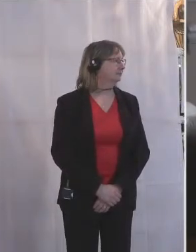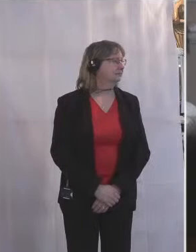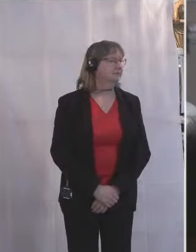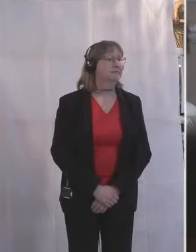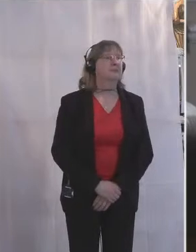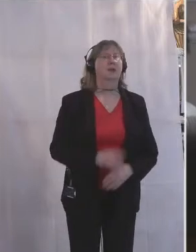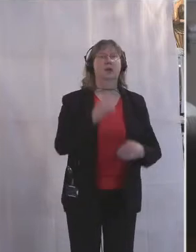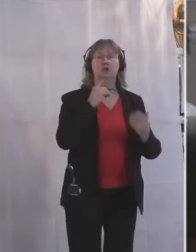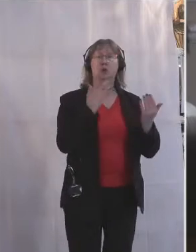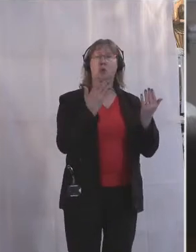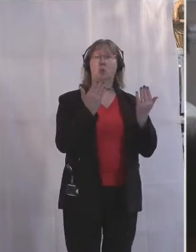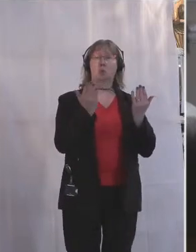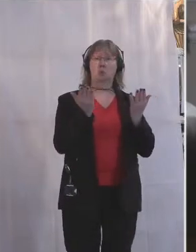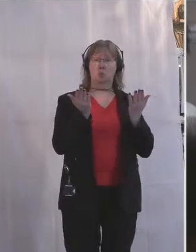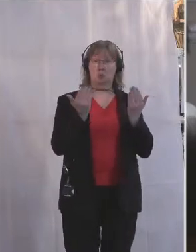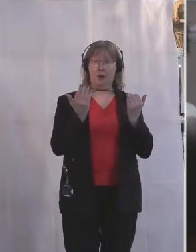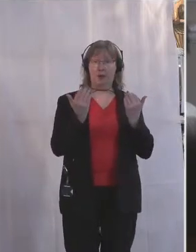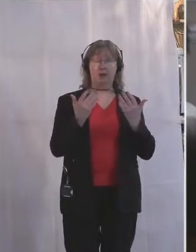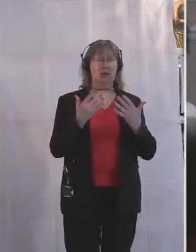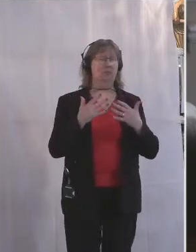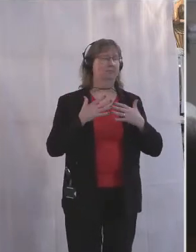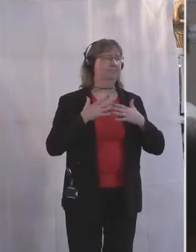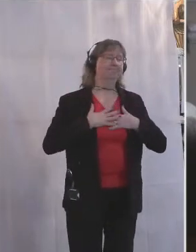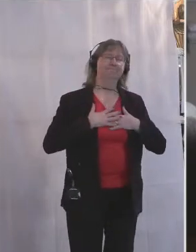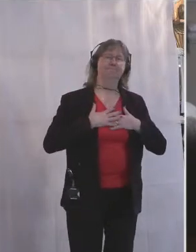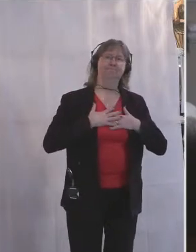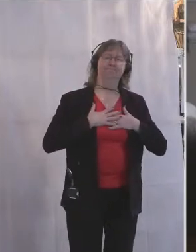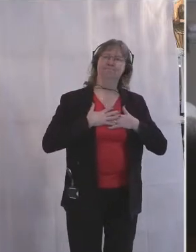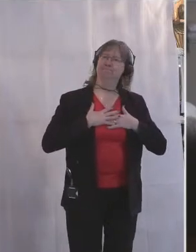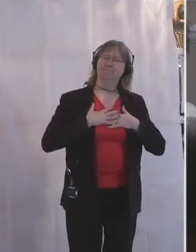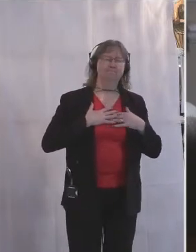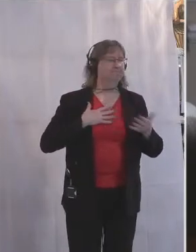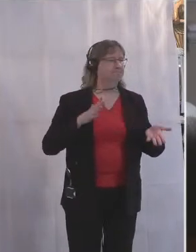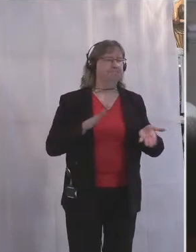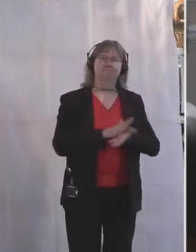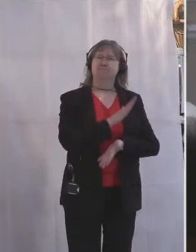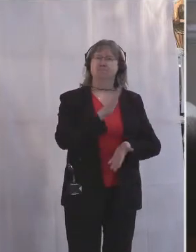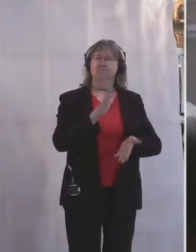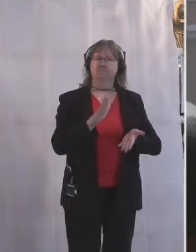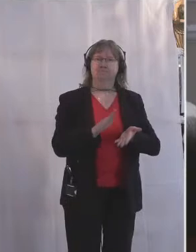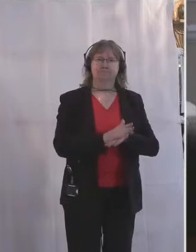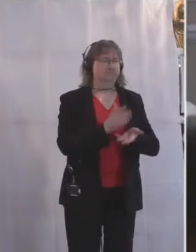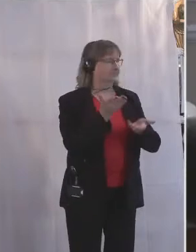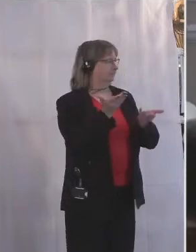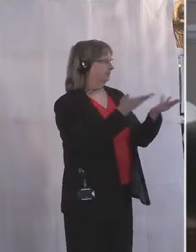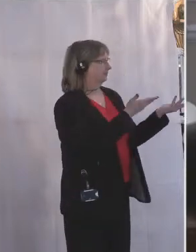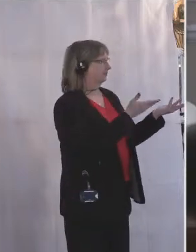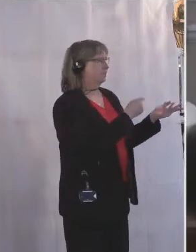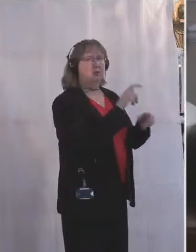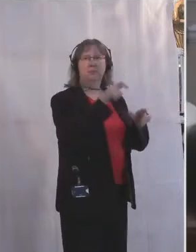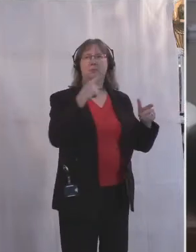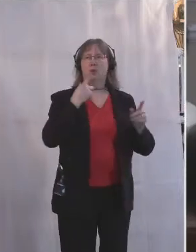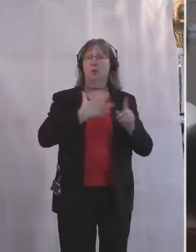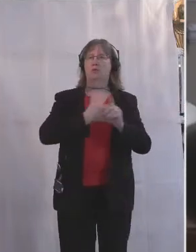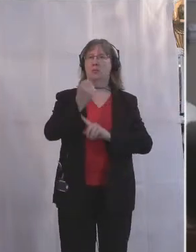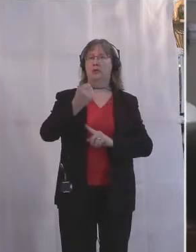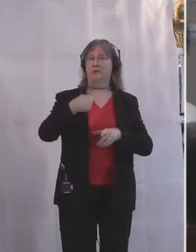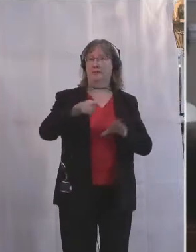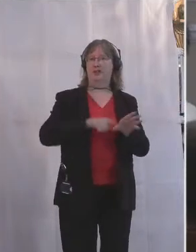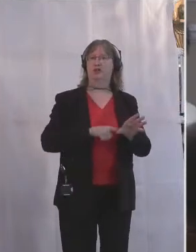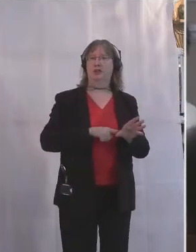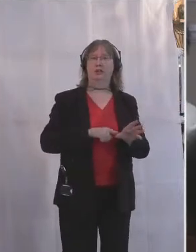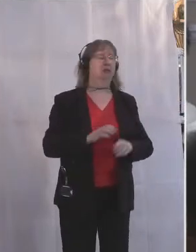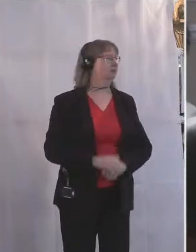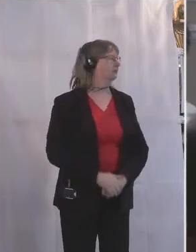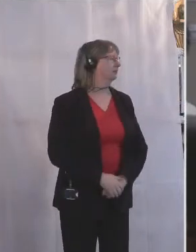So welcome, and it's my tremendous pleasure to introduce some of our awardees for this year. So I'm